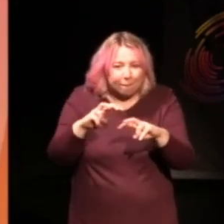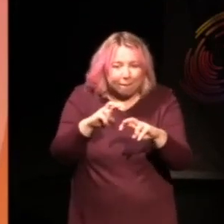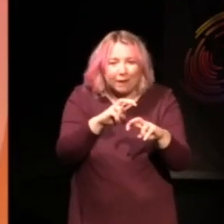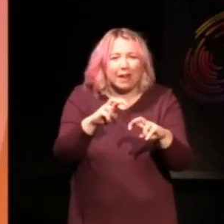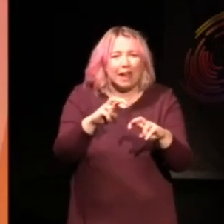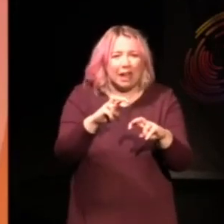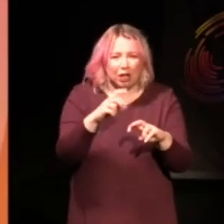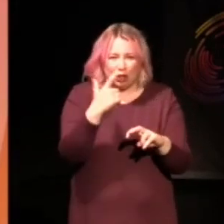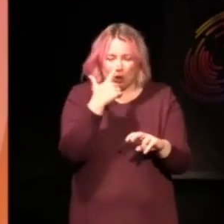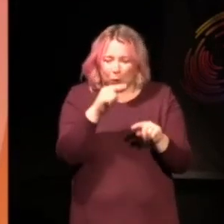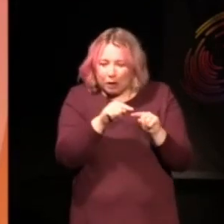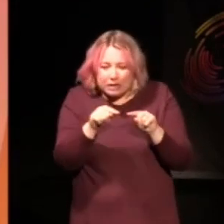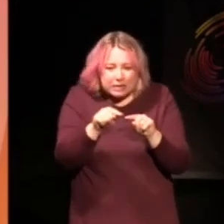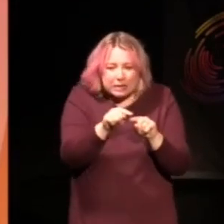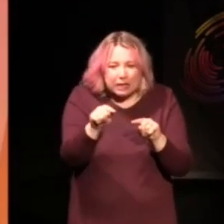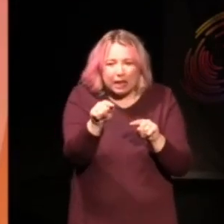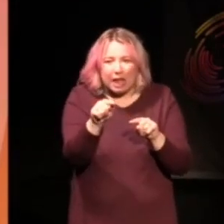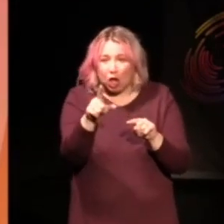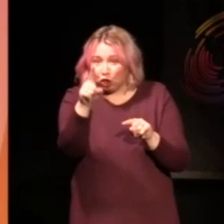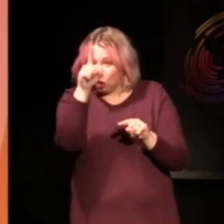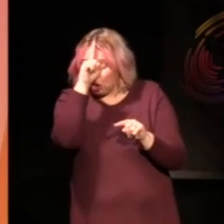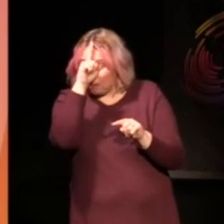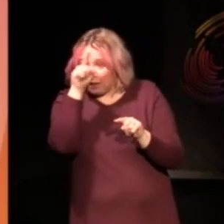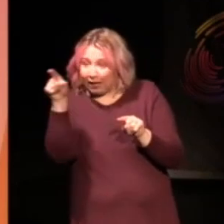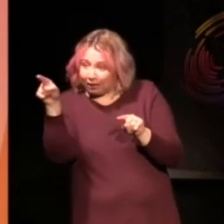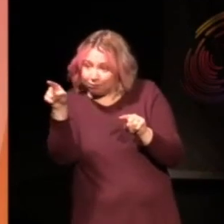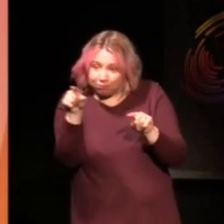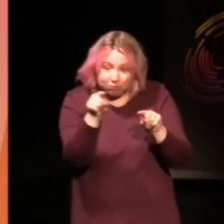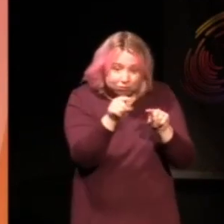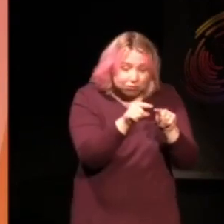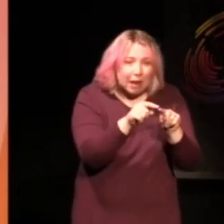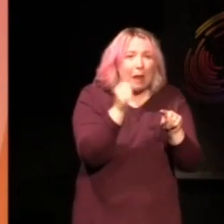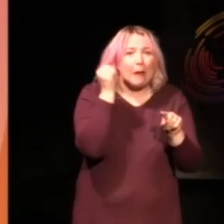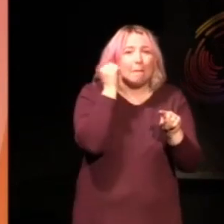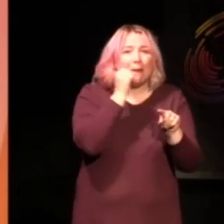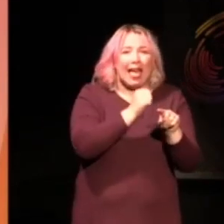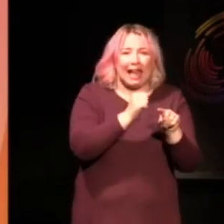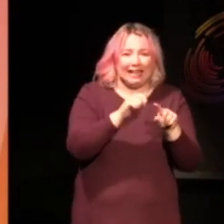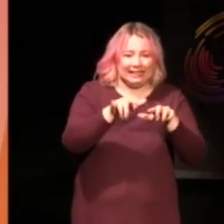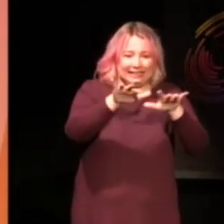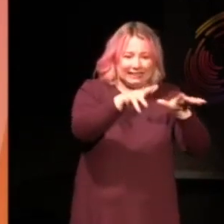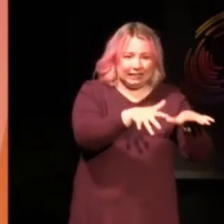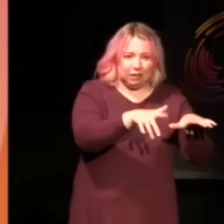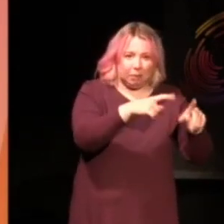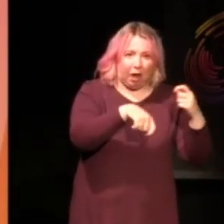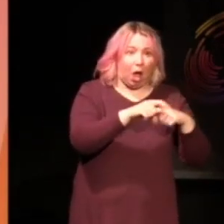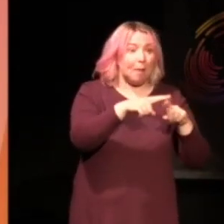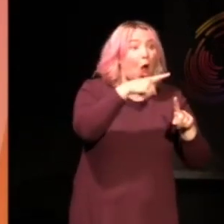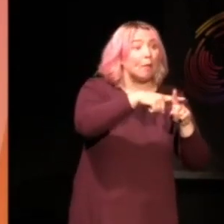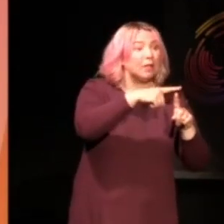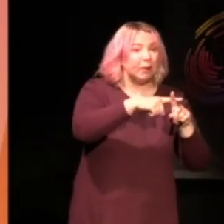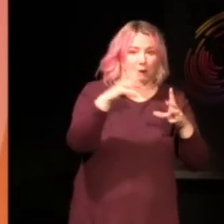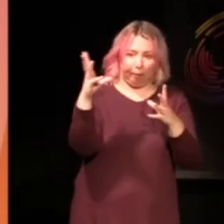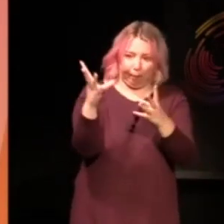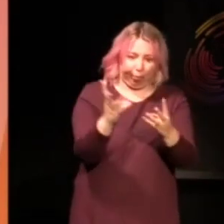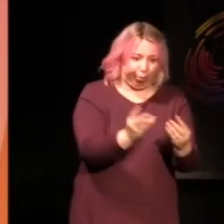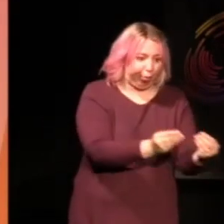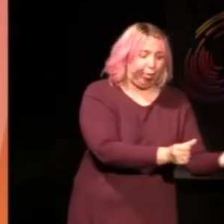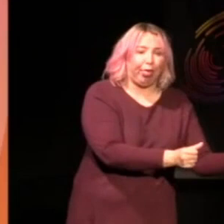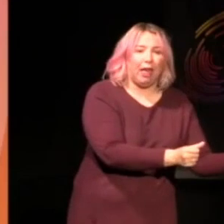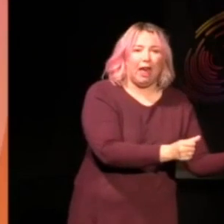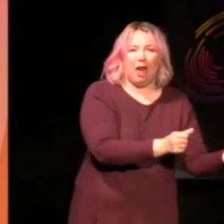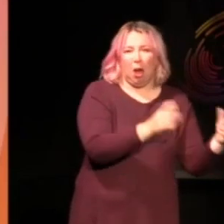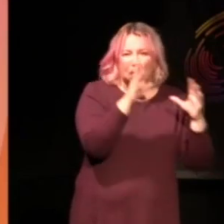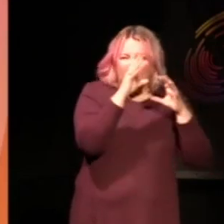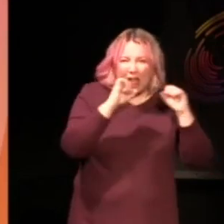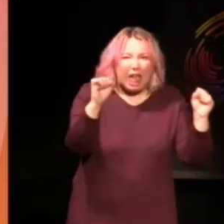your finger, as you move from Germany towards the Black Sea, the level of optimism drops. So by the time you reach Bulgaria,